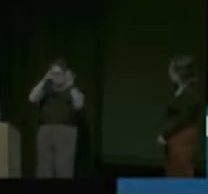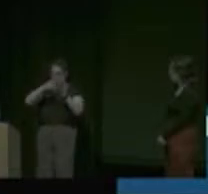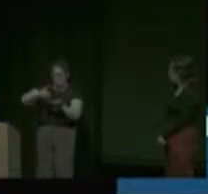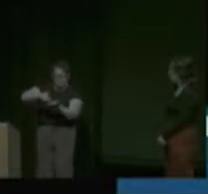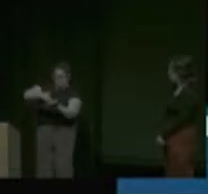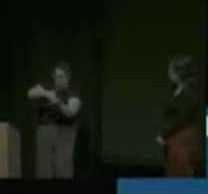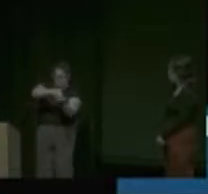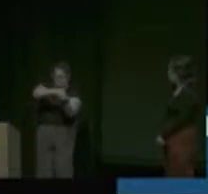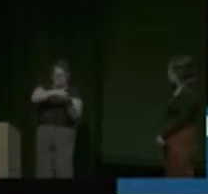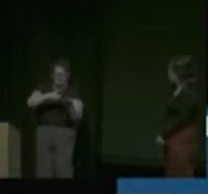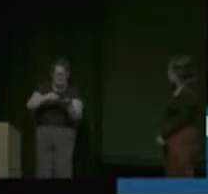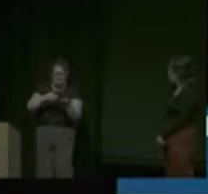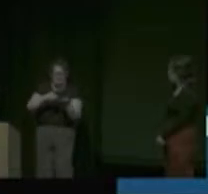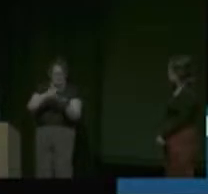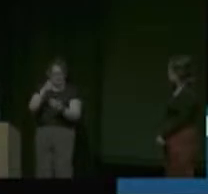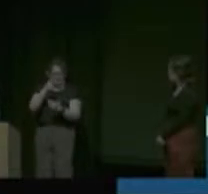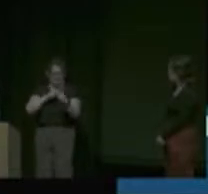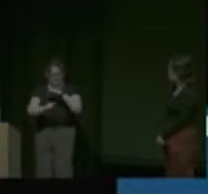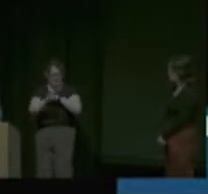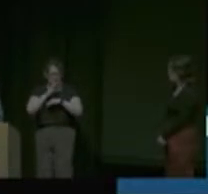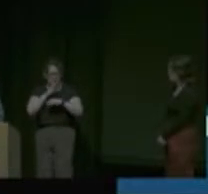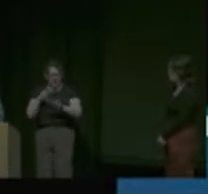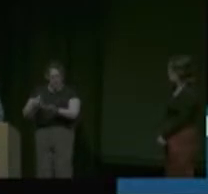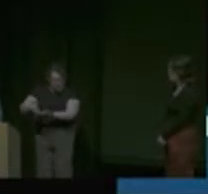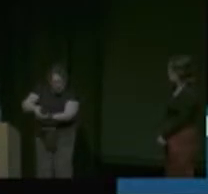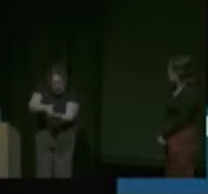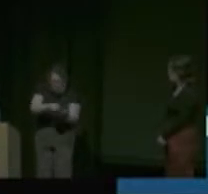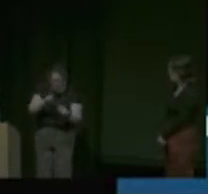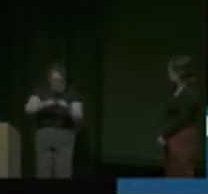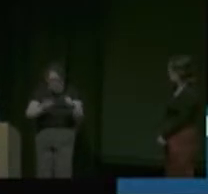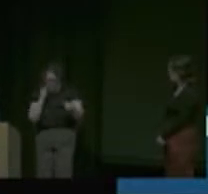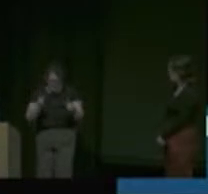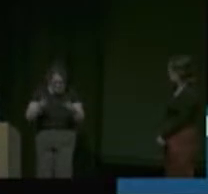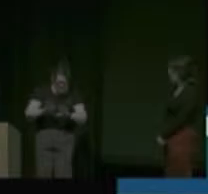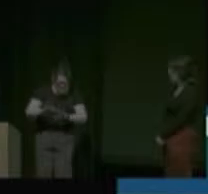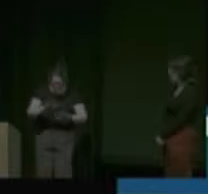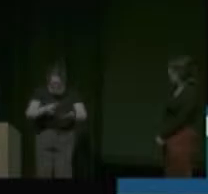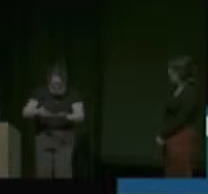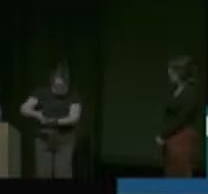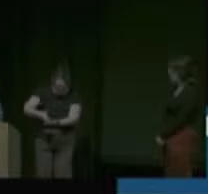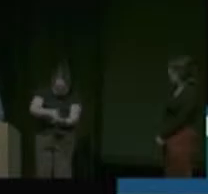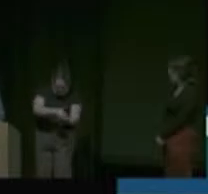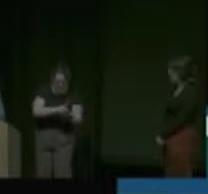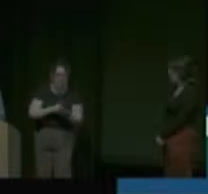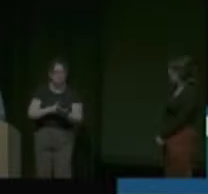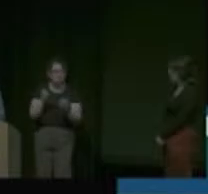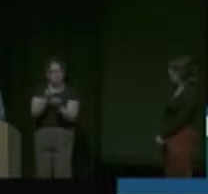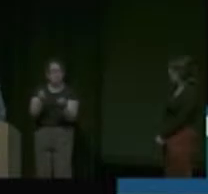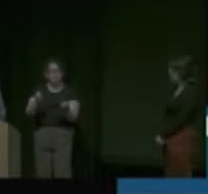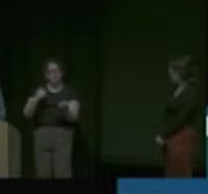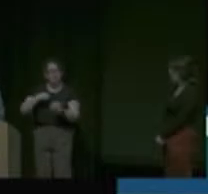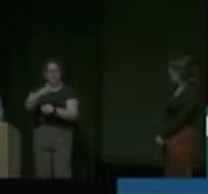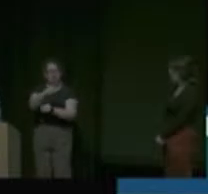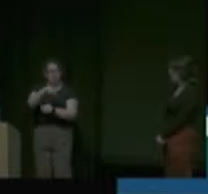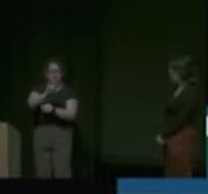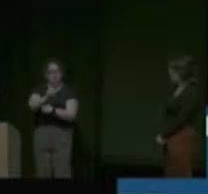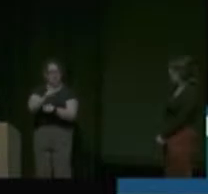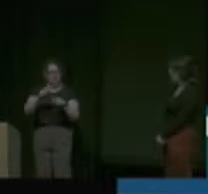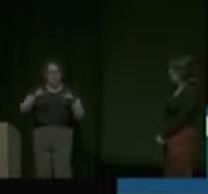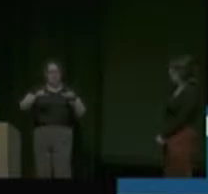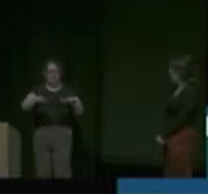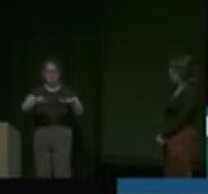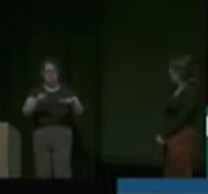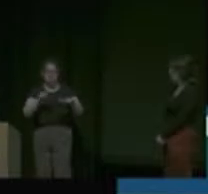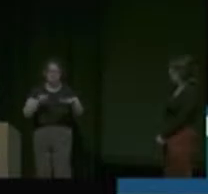digging in or underwater is pretty difficult. You can't really see anything. So all of our dredge equipment is GPS enabled. So